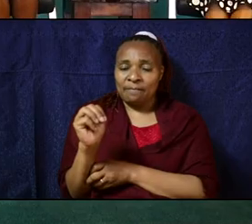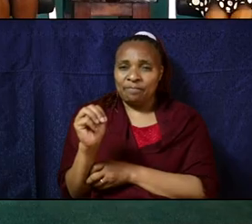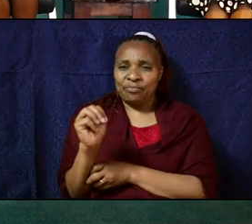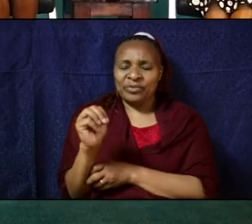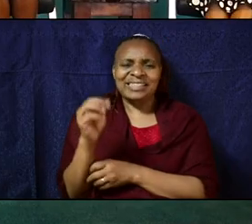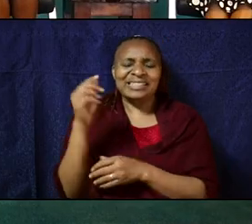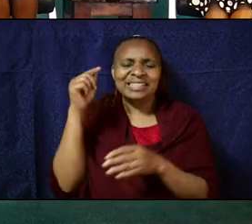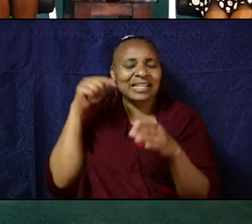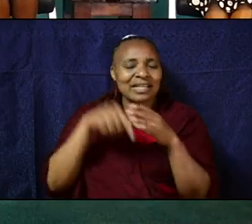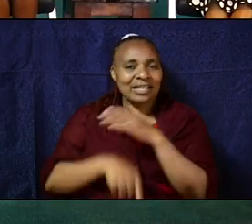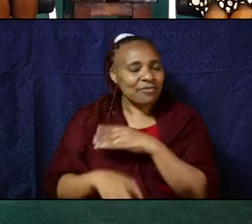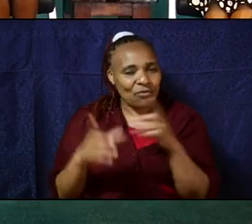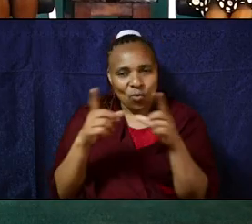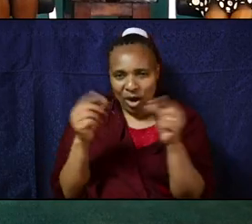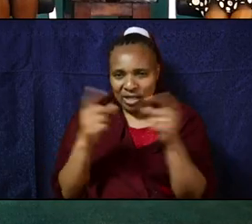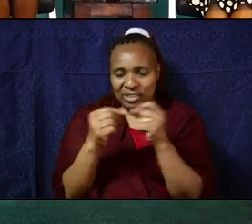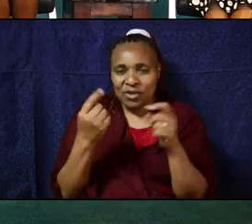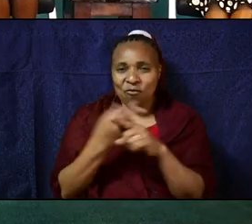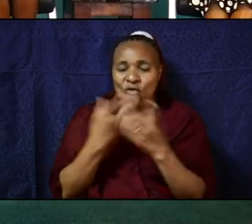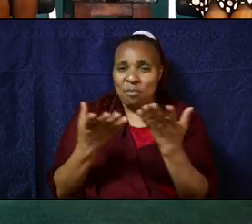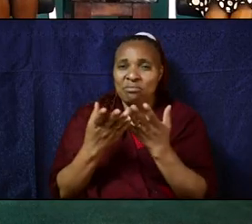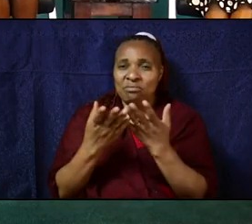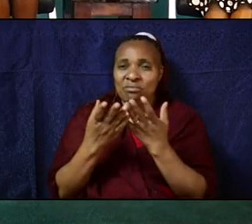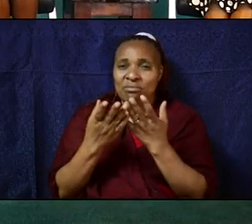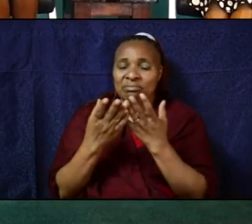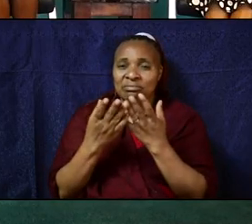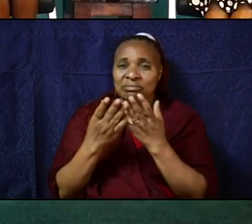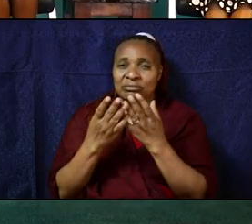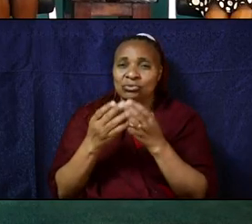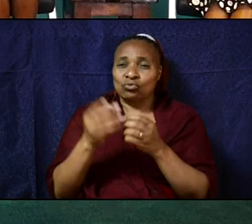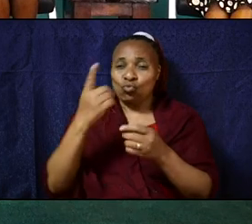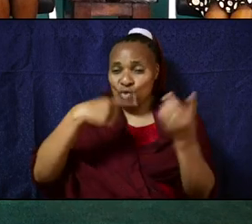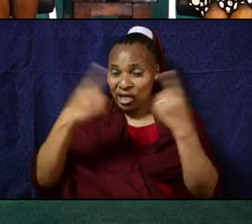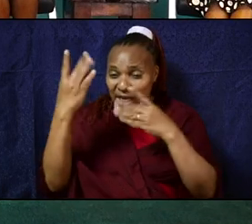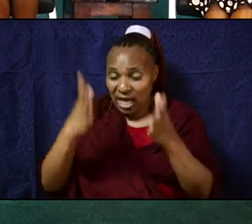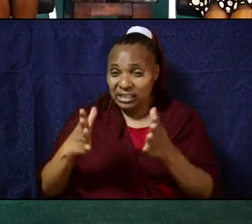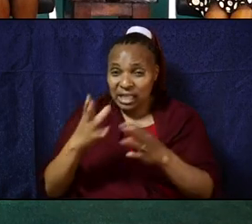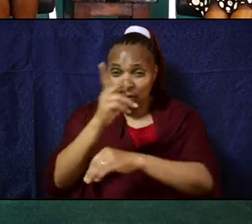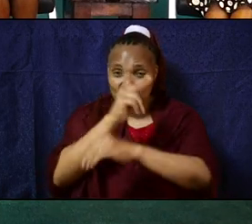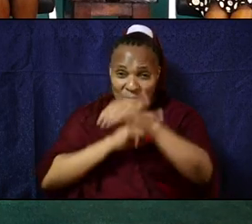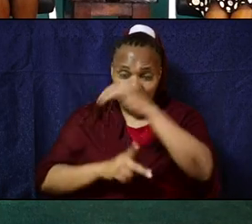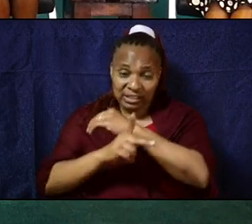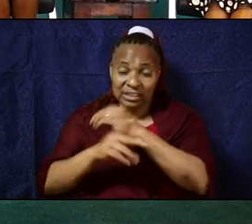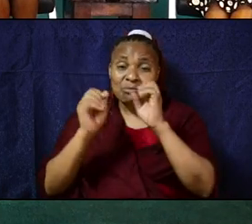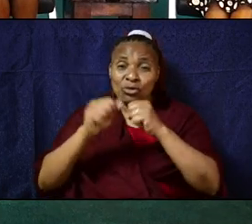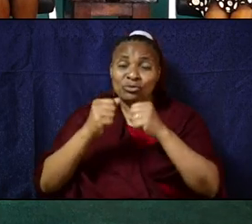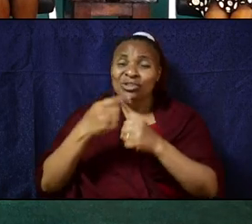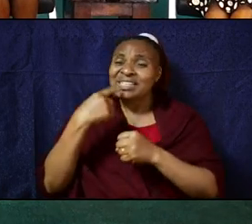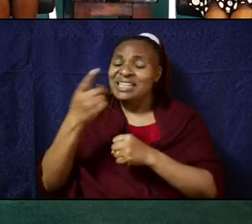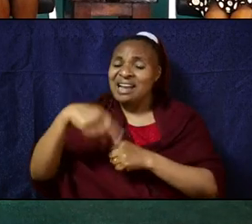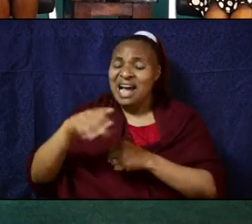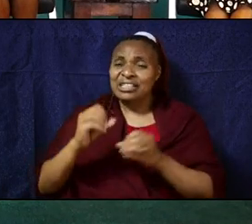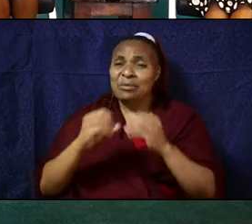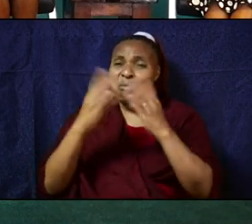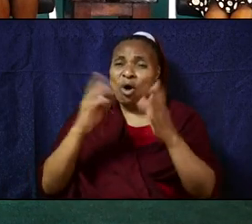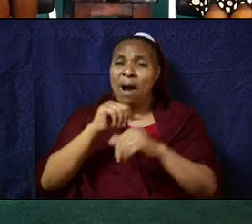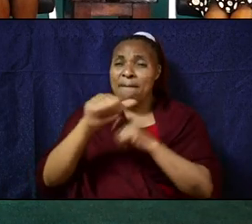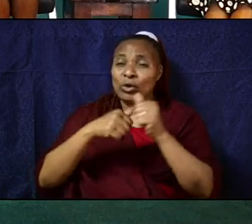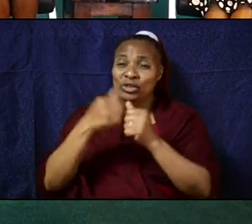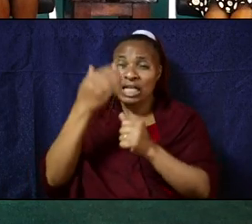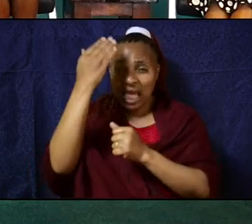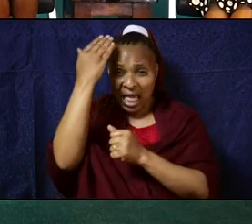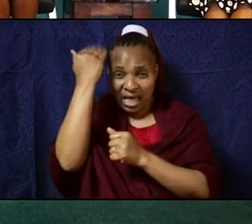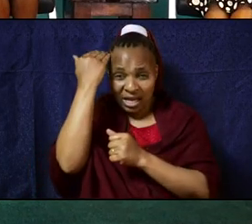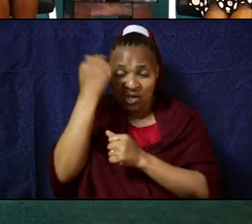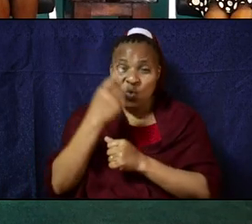Those are deep words. That's from Patriarchs and Prophets, right? Yes. Can you tell us more about what Ellen White,